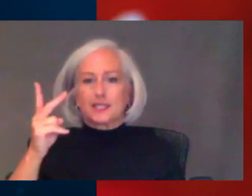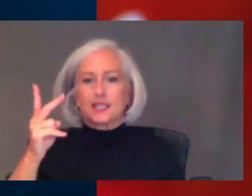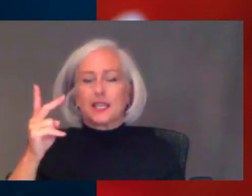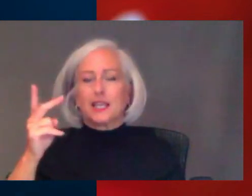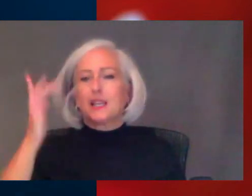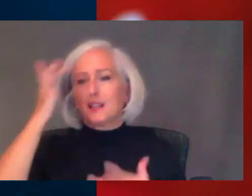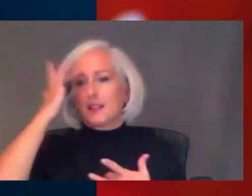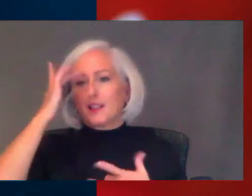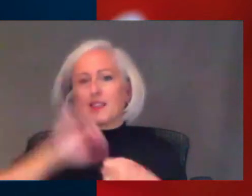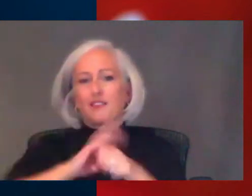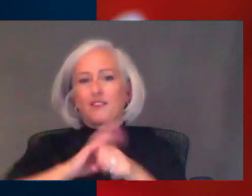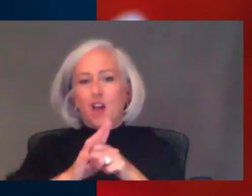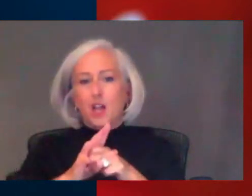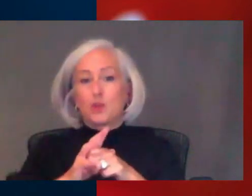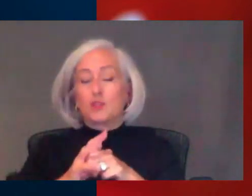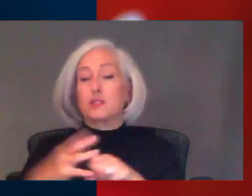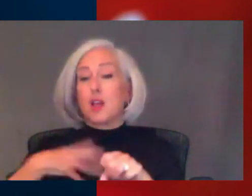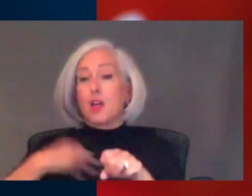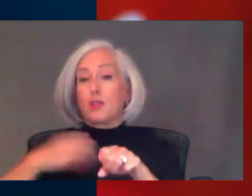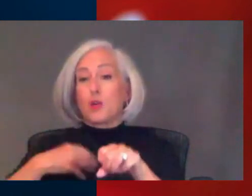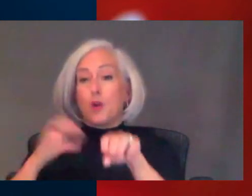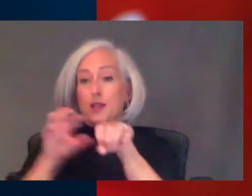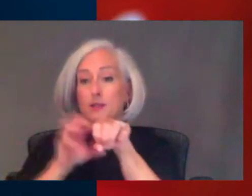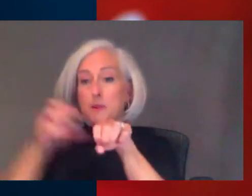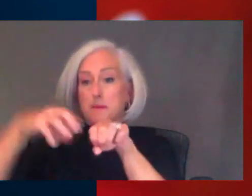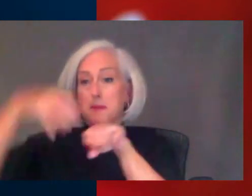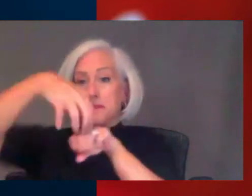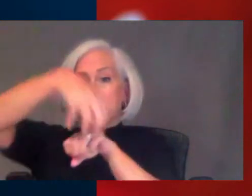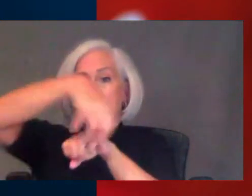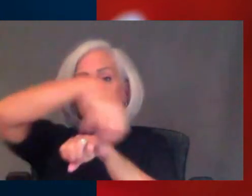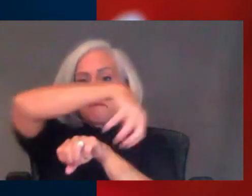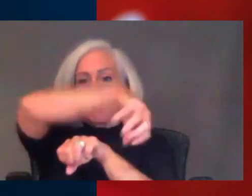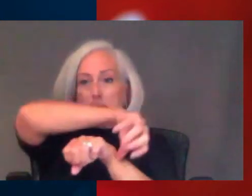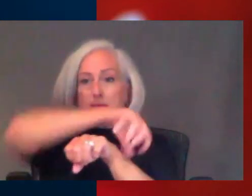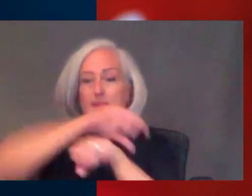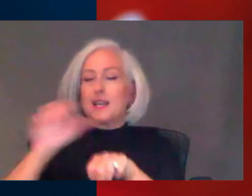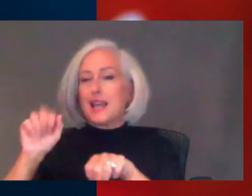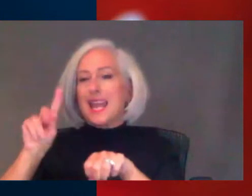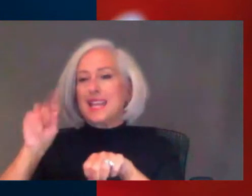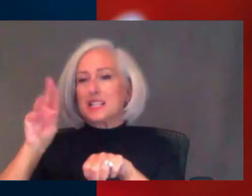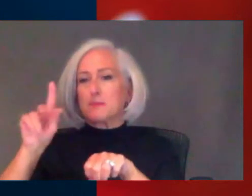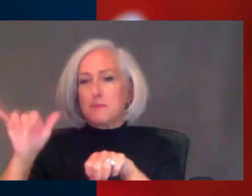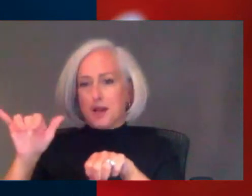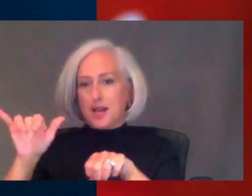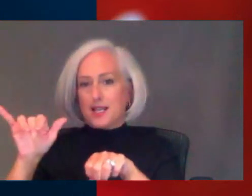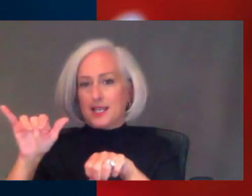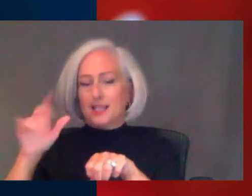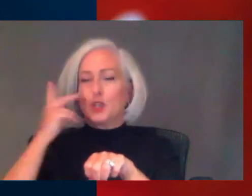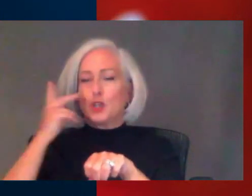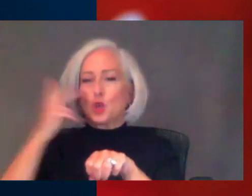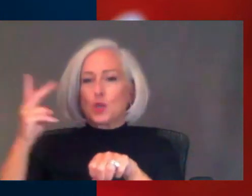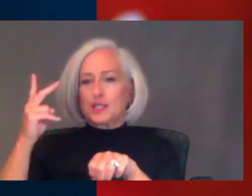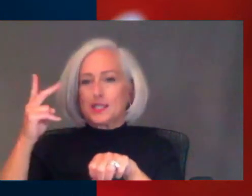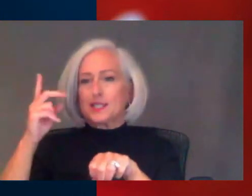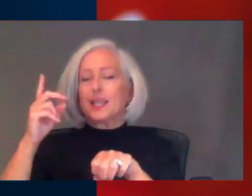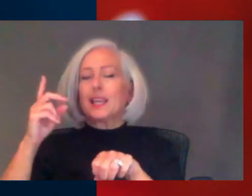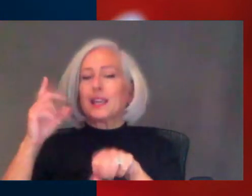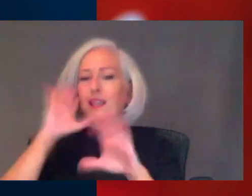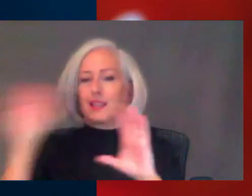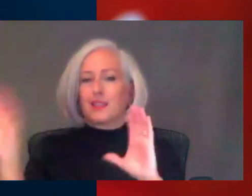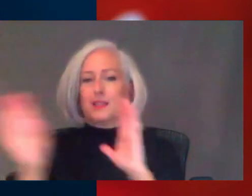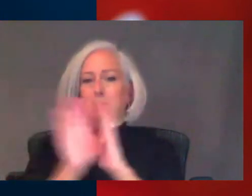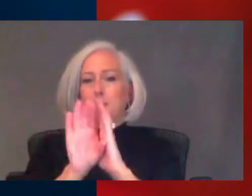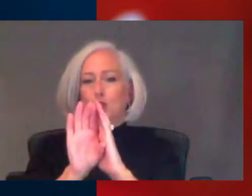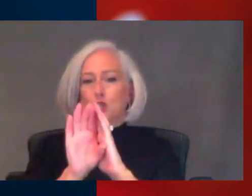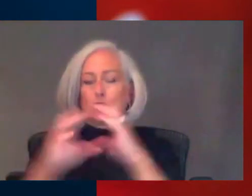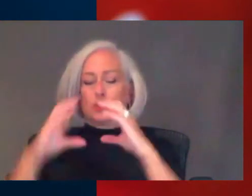new offensive line. Let's block that sucker out, people. Let's run the ball. Simon is asking, Dr. Castro previously mentioned a